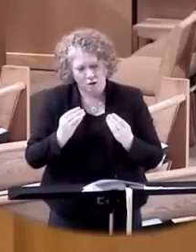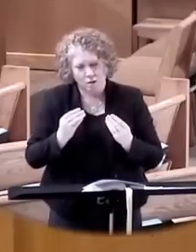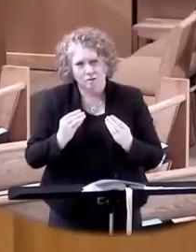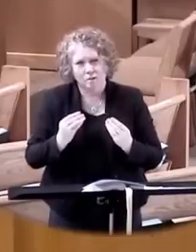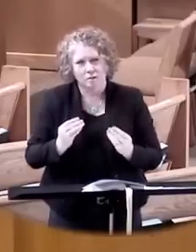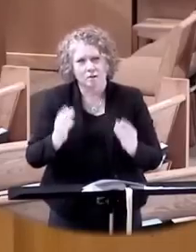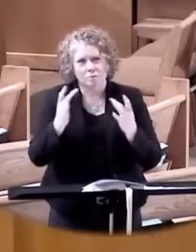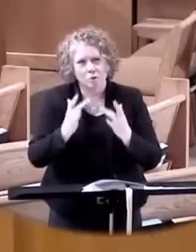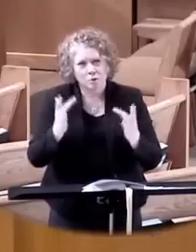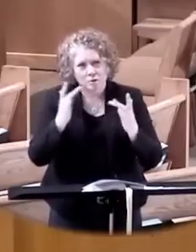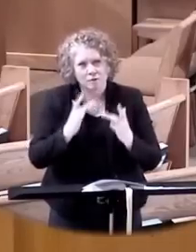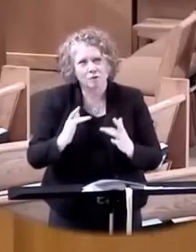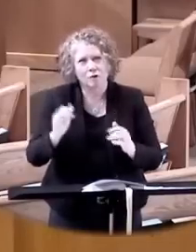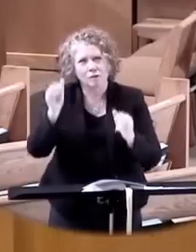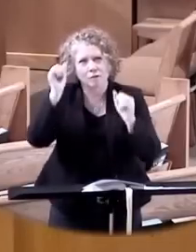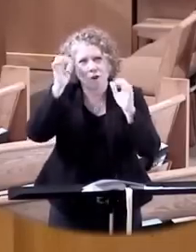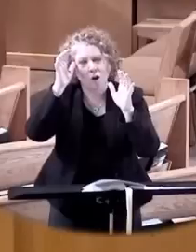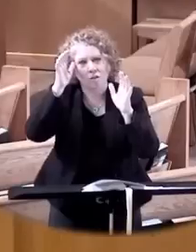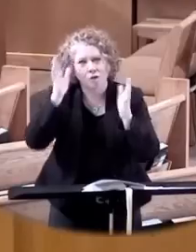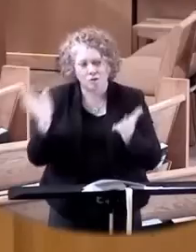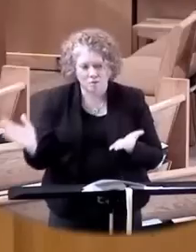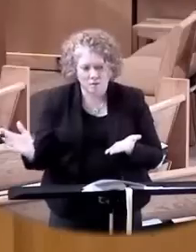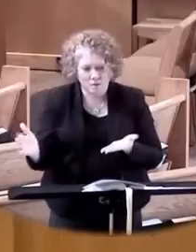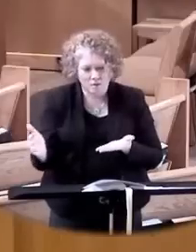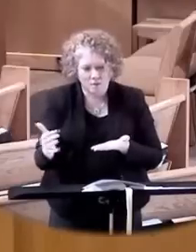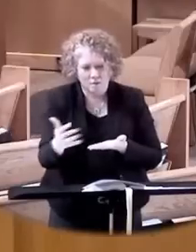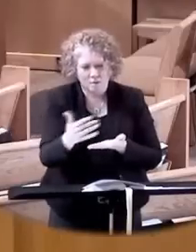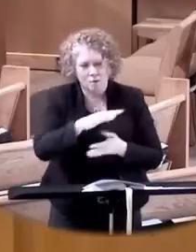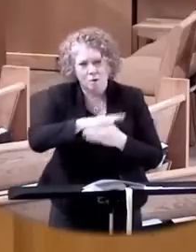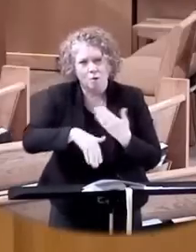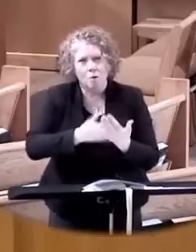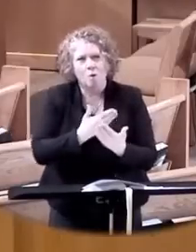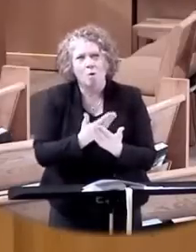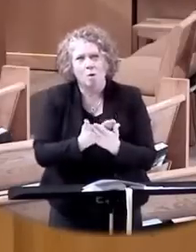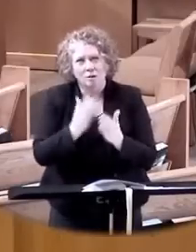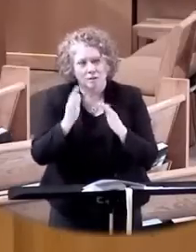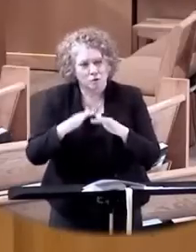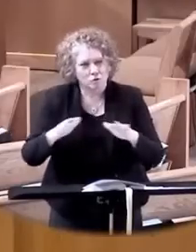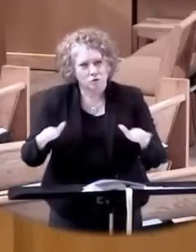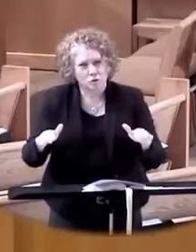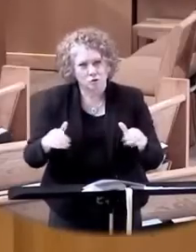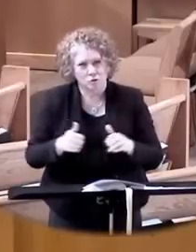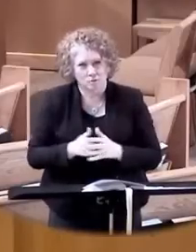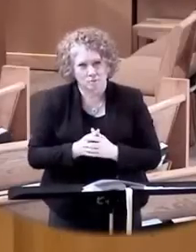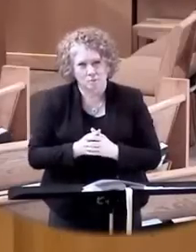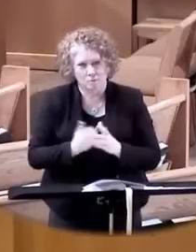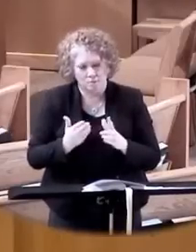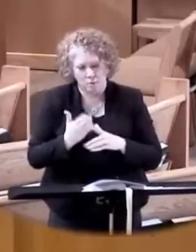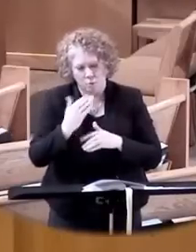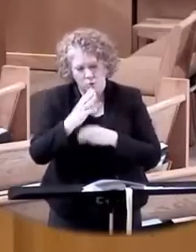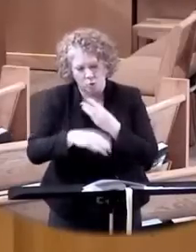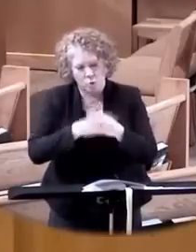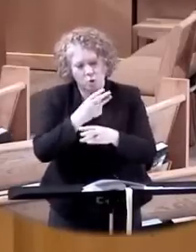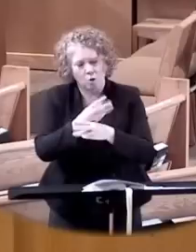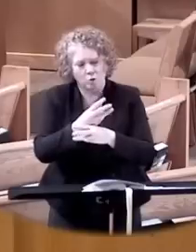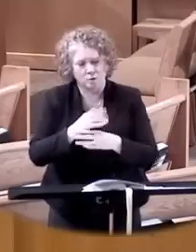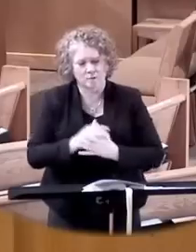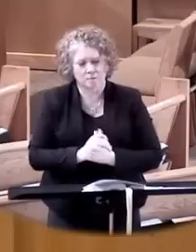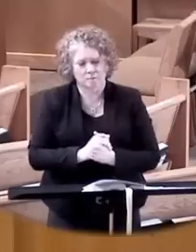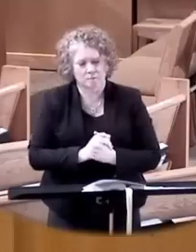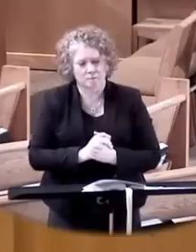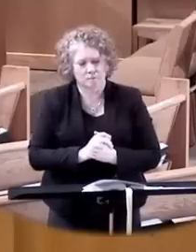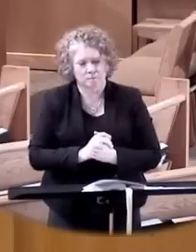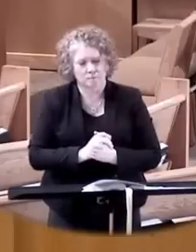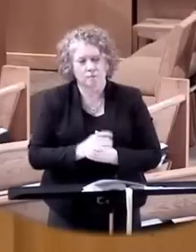Father, gather to yourself all your children scattered throughout the world. And to